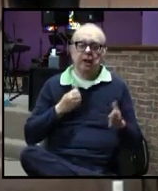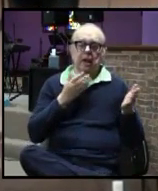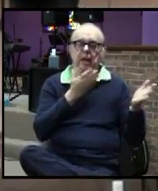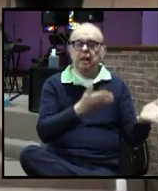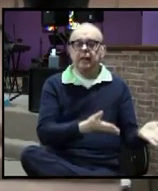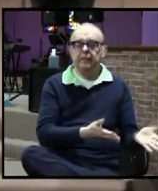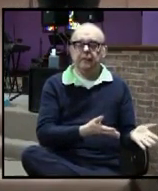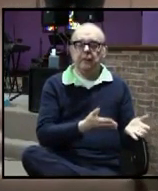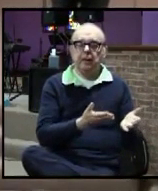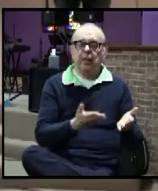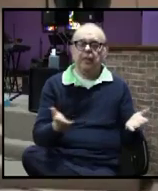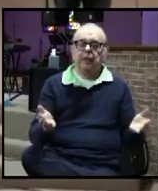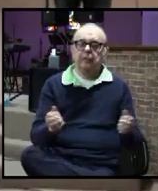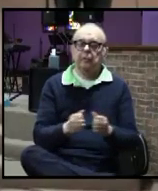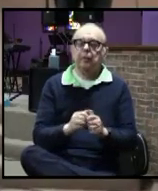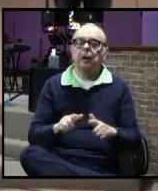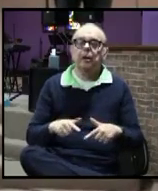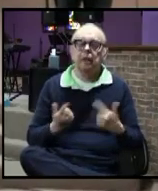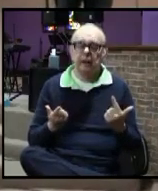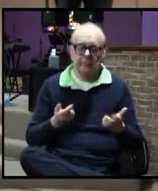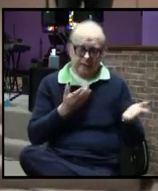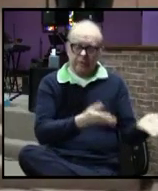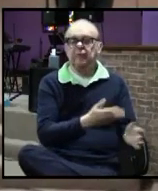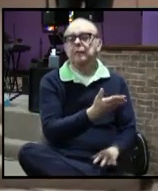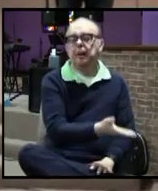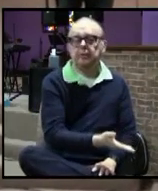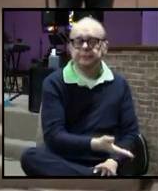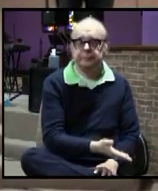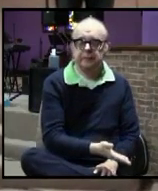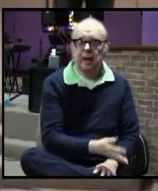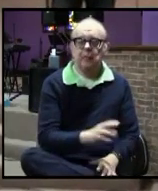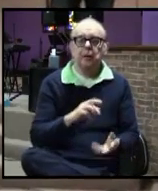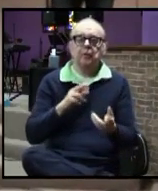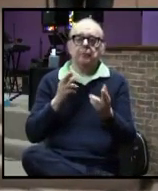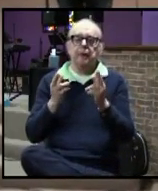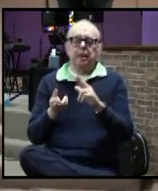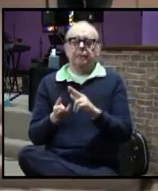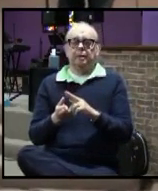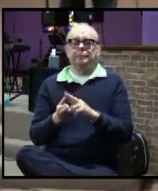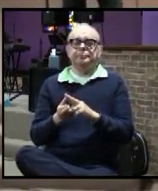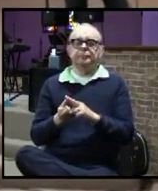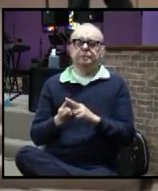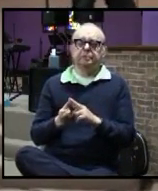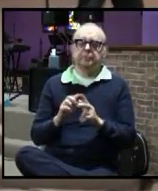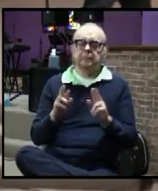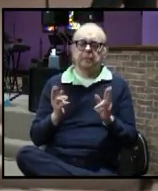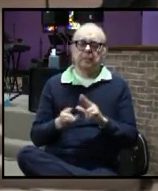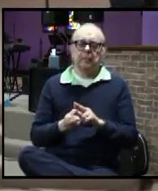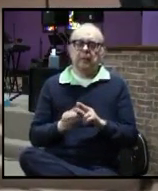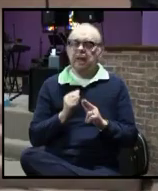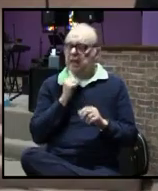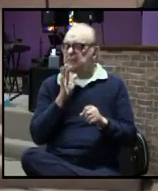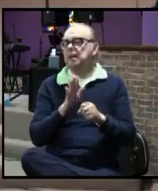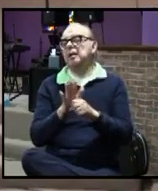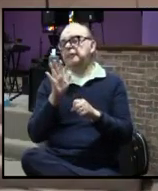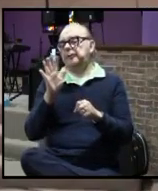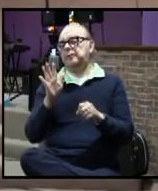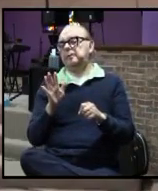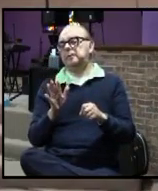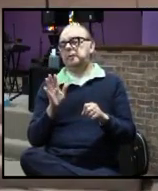the stuff in our life. Amen. We need to repent. But repentance isn't